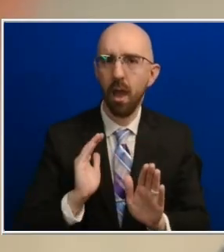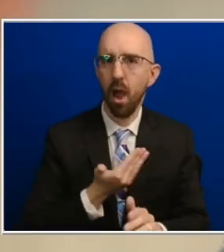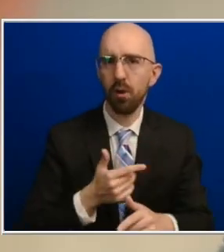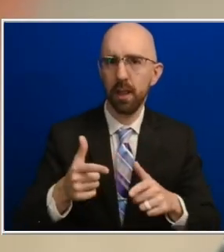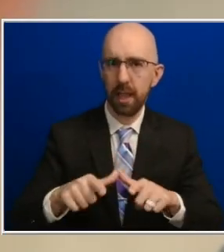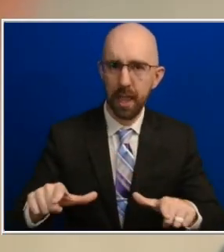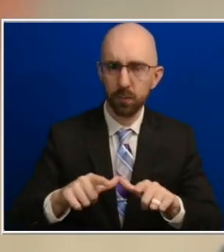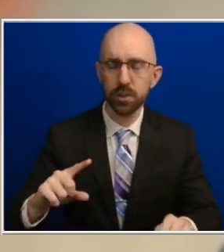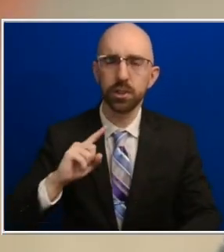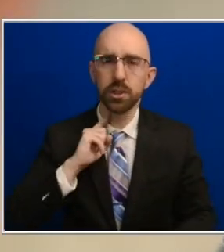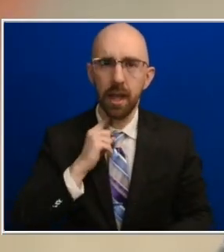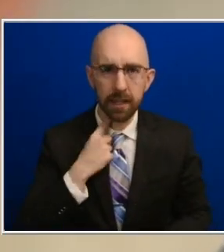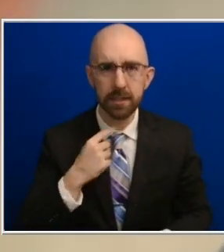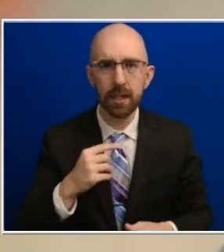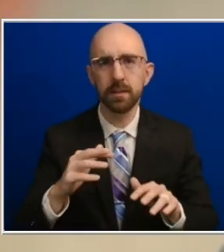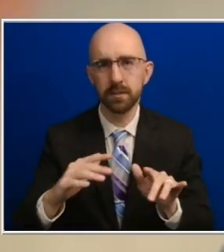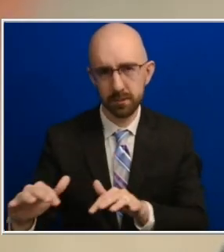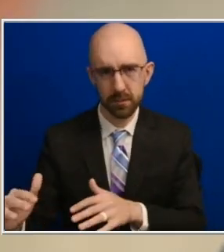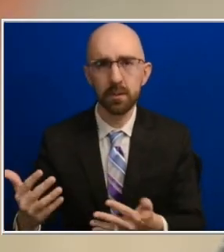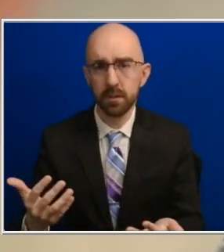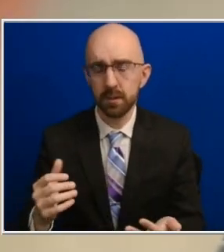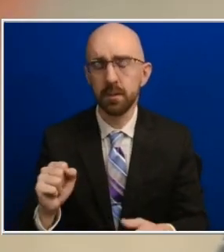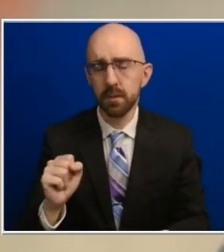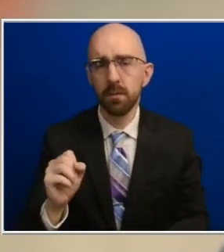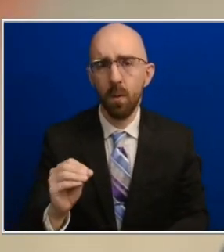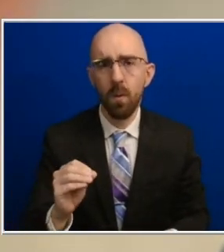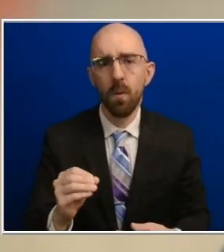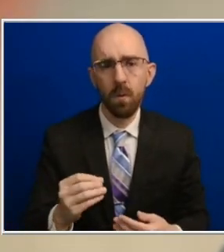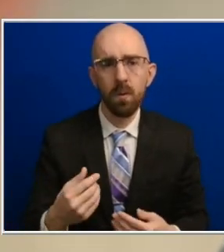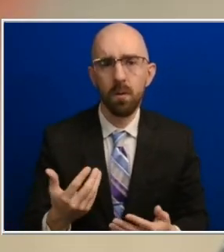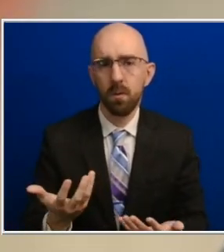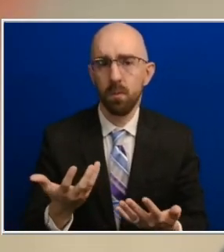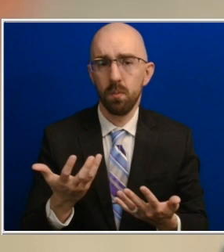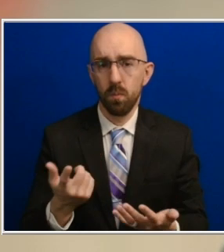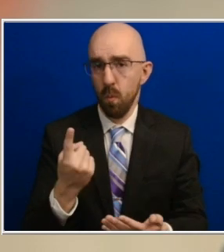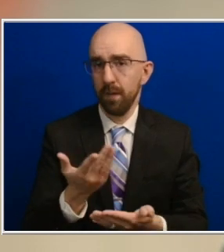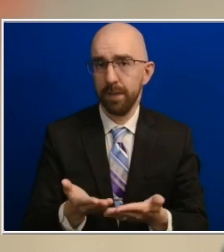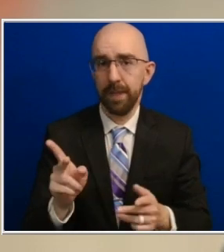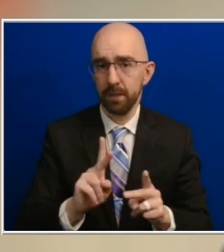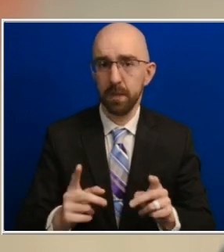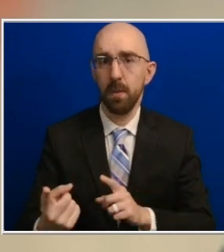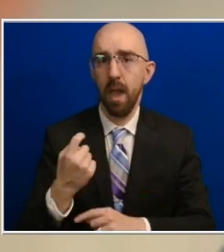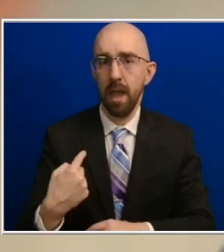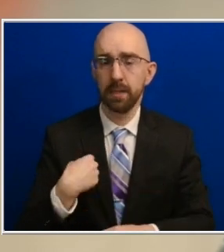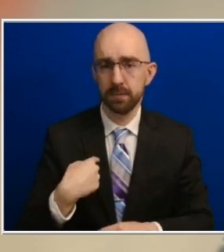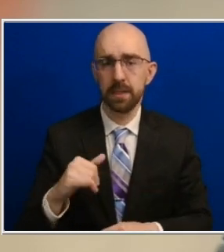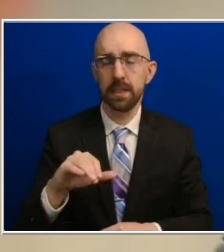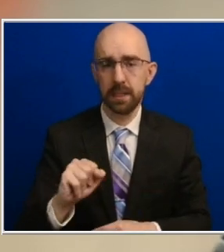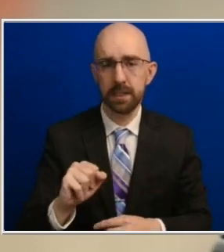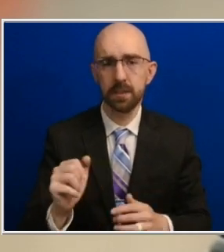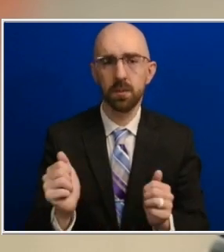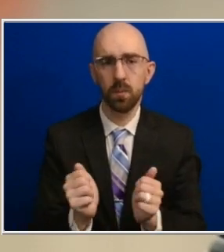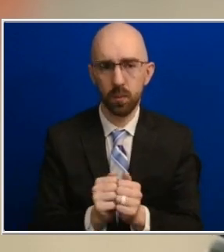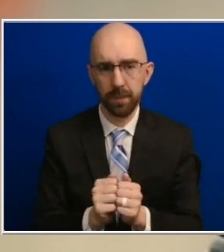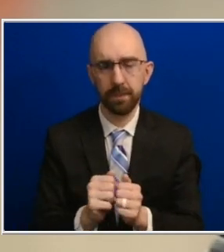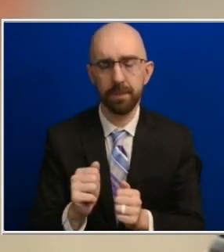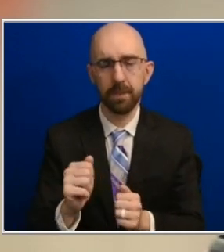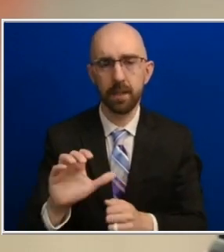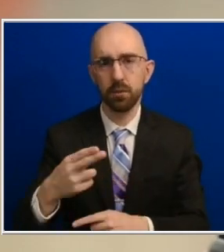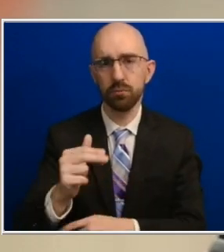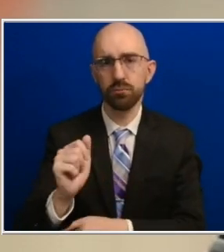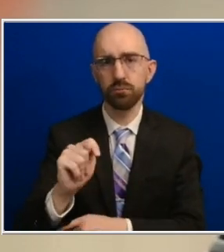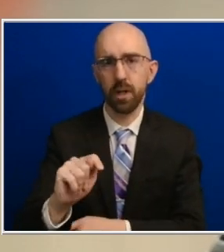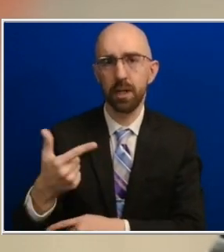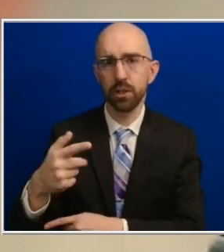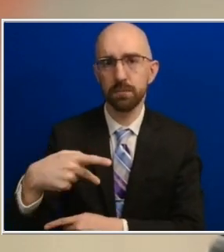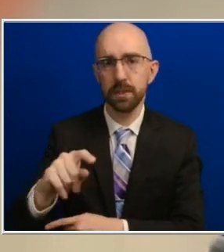our accents, and so forth. And so, one of the things that people always ask me is, so, with ChatGPT coming